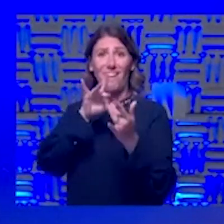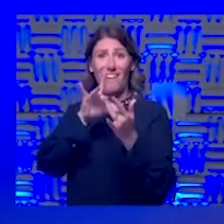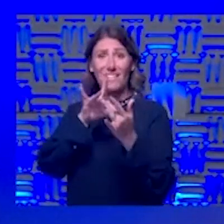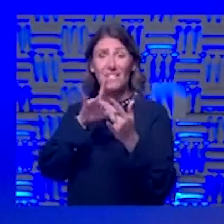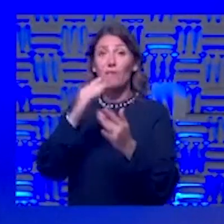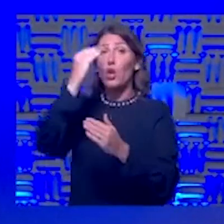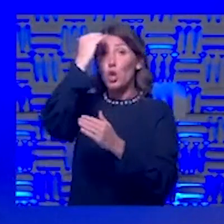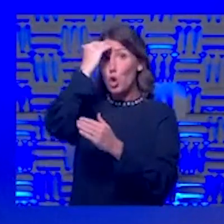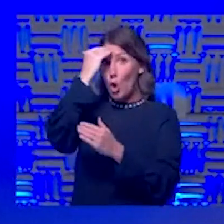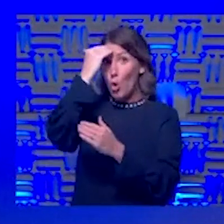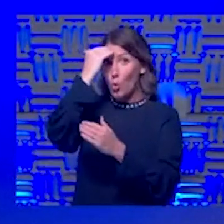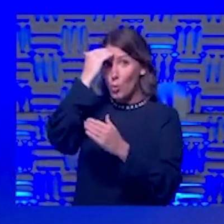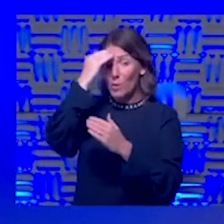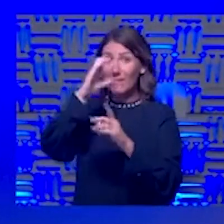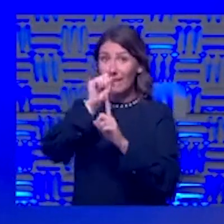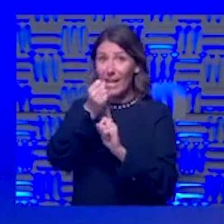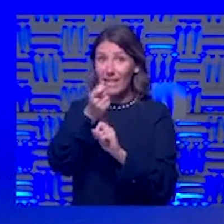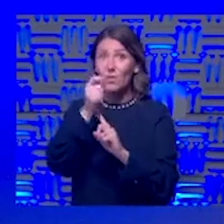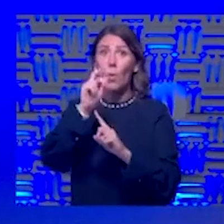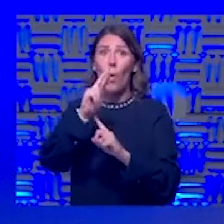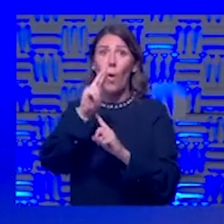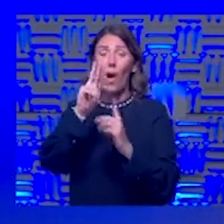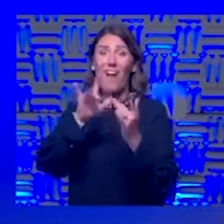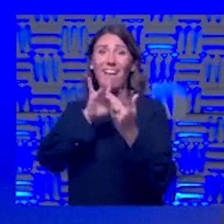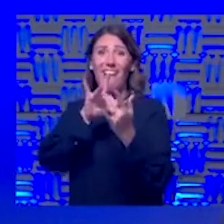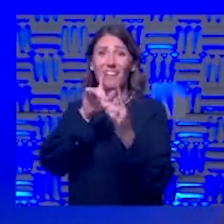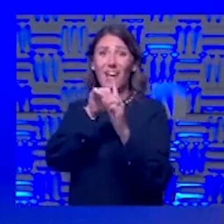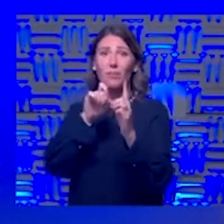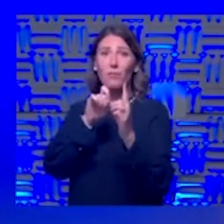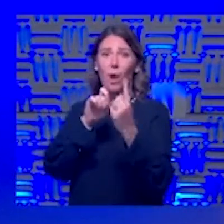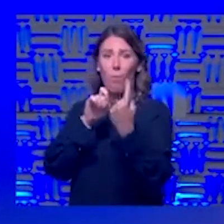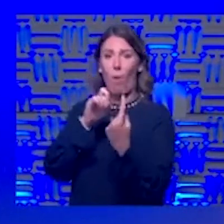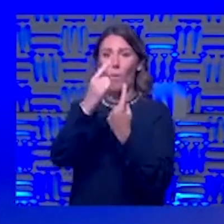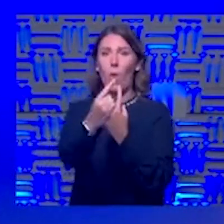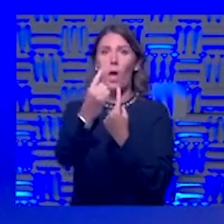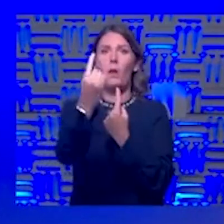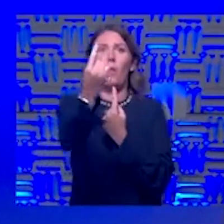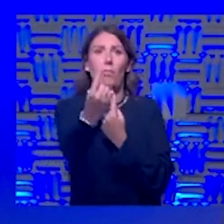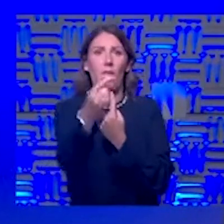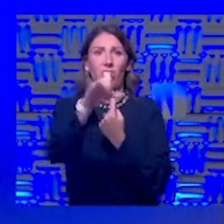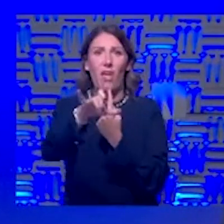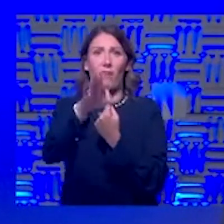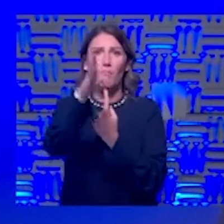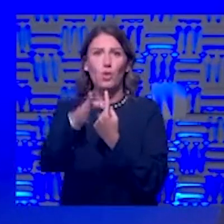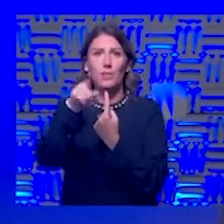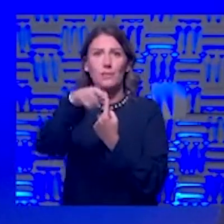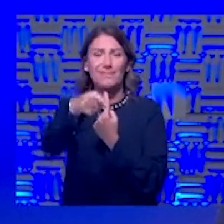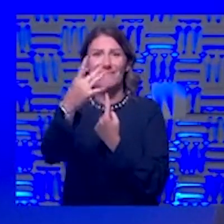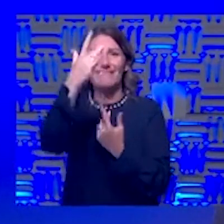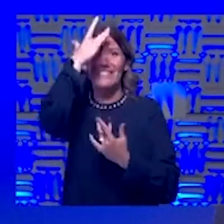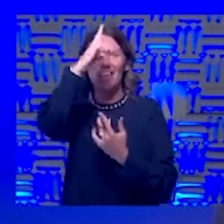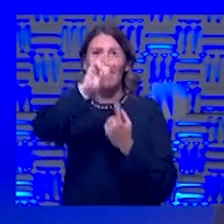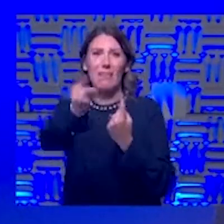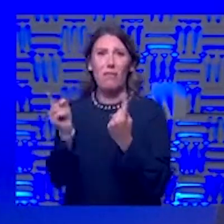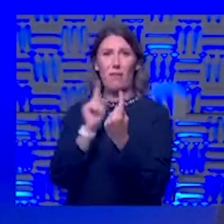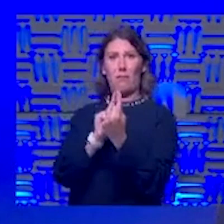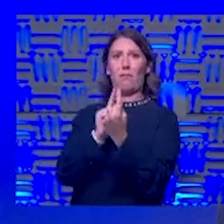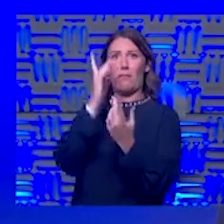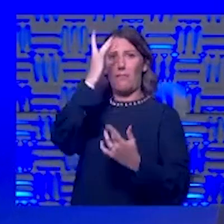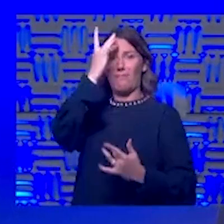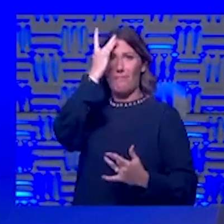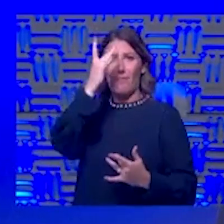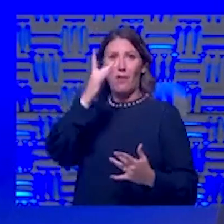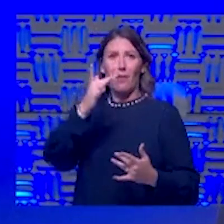are you a contact of a contact, and even further on down the road? I think it starts with the contact of the known case is probably going to be